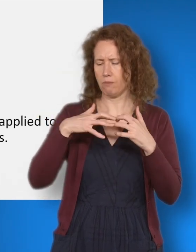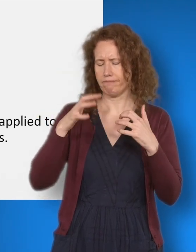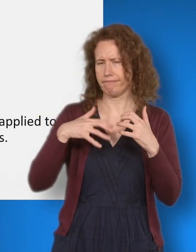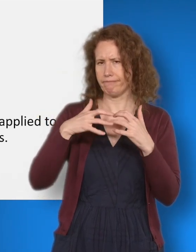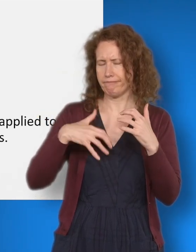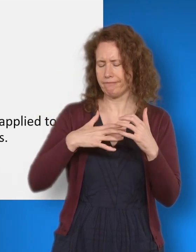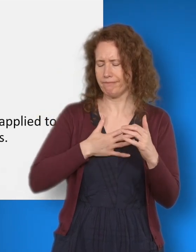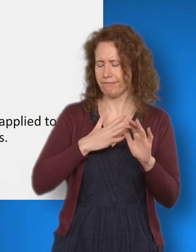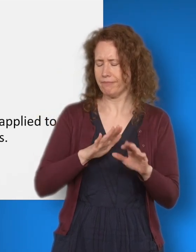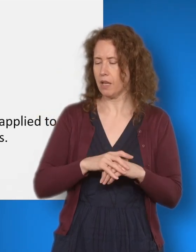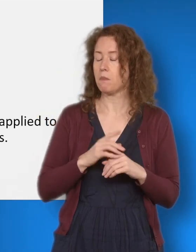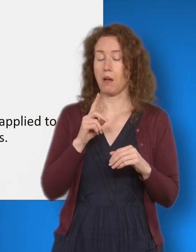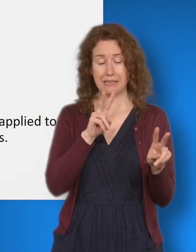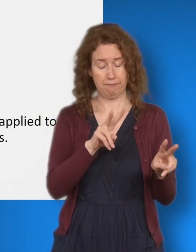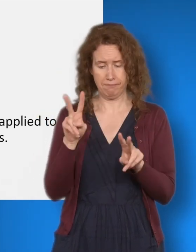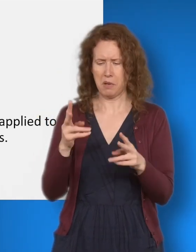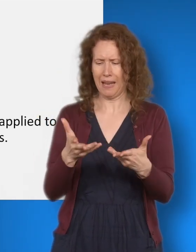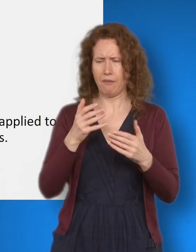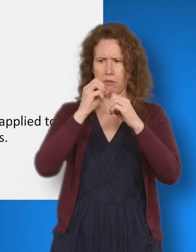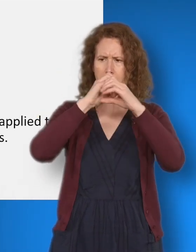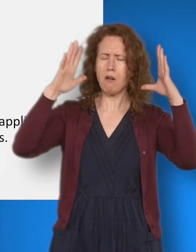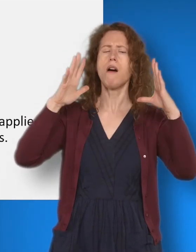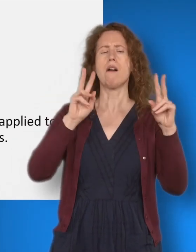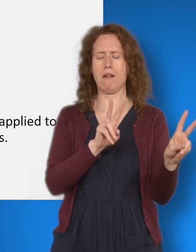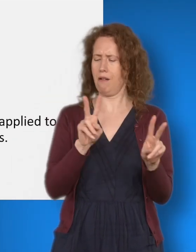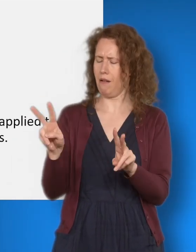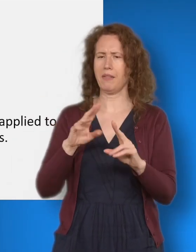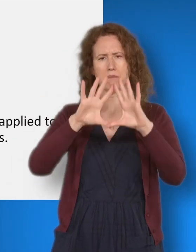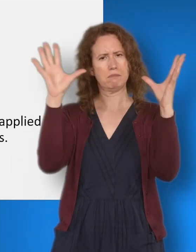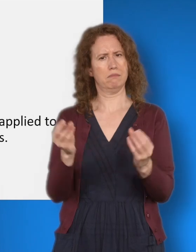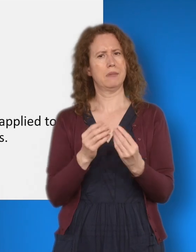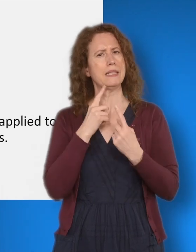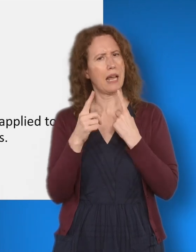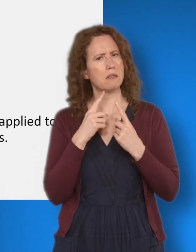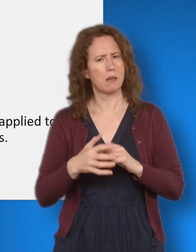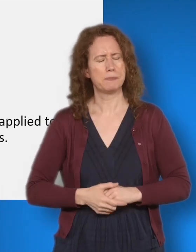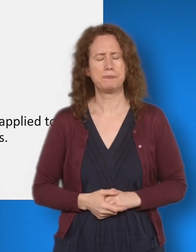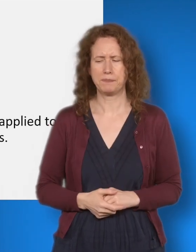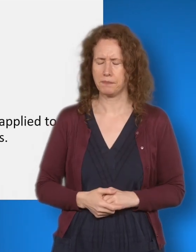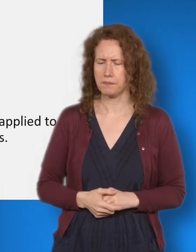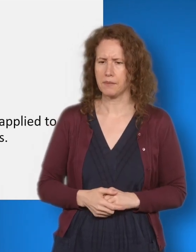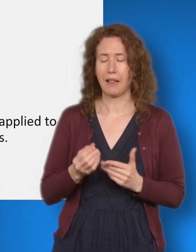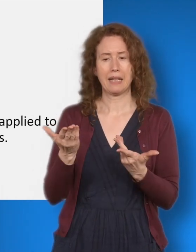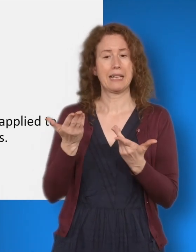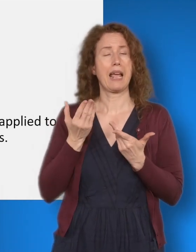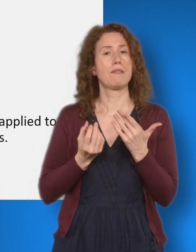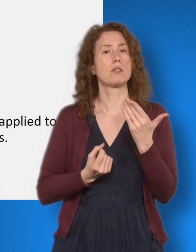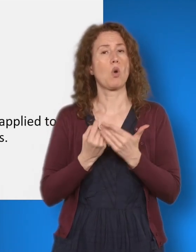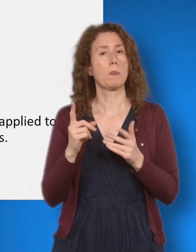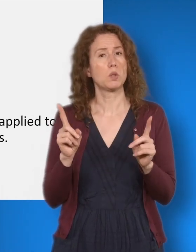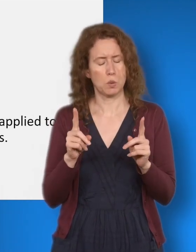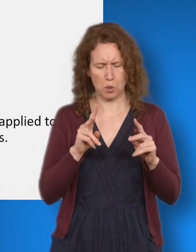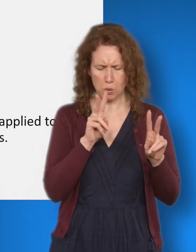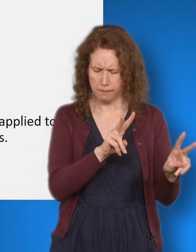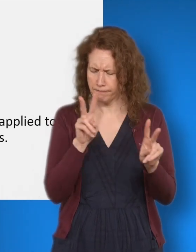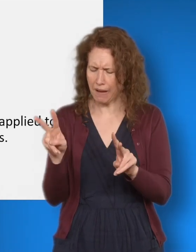a sort of a holistic idea of our data, and gave us the opportunity to